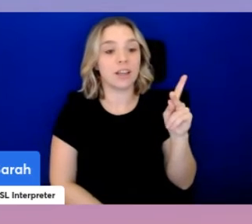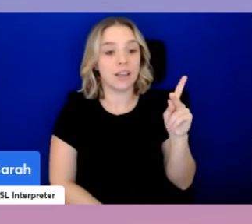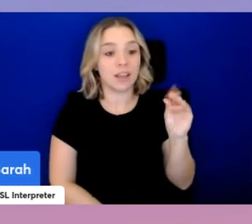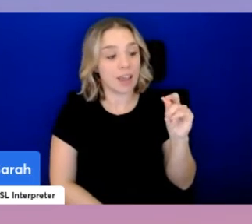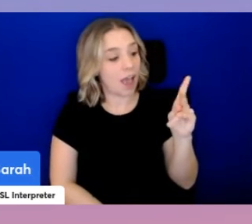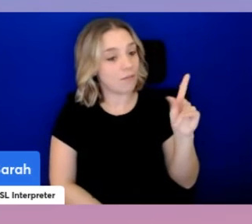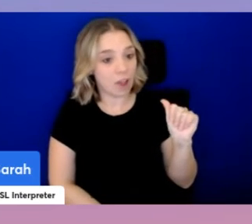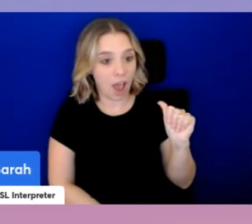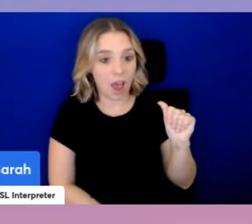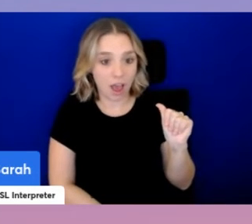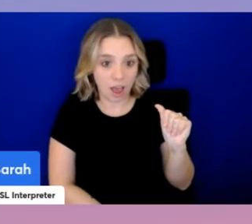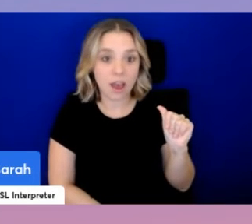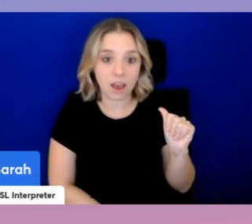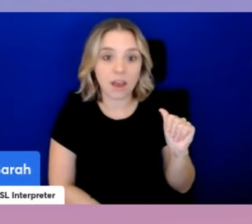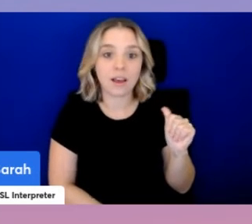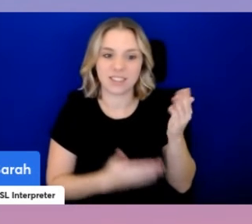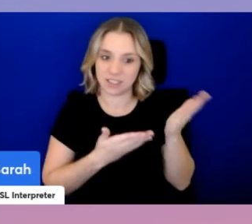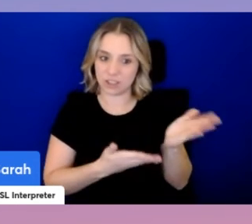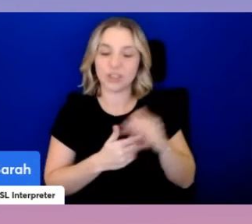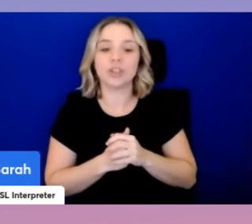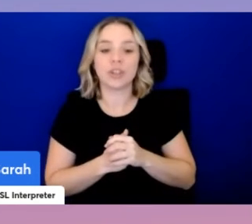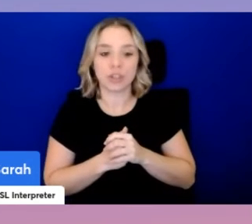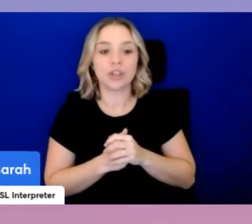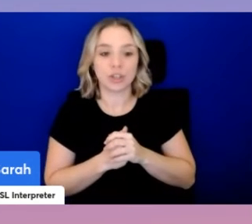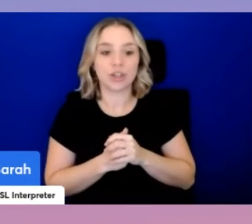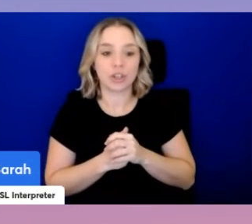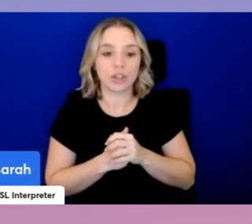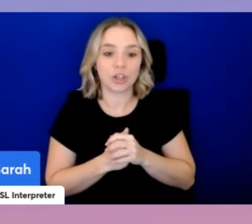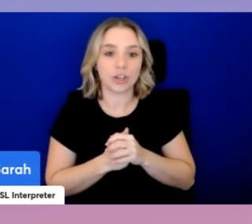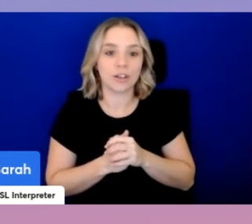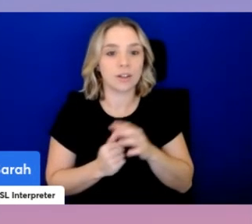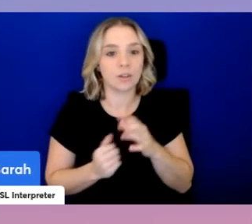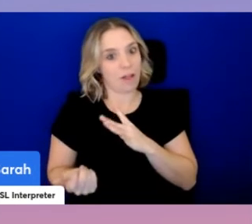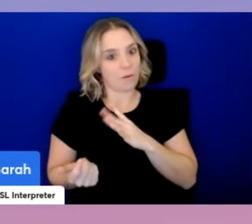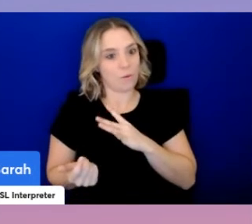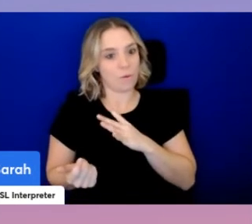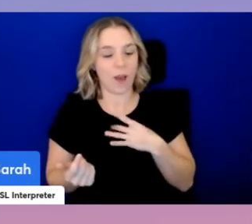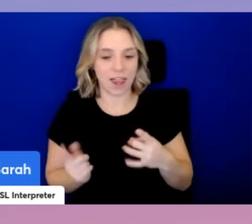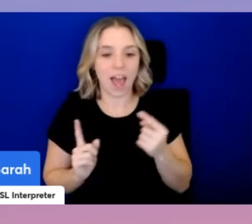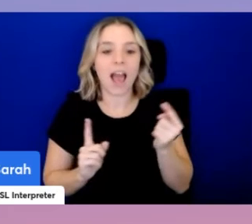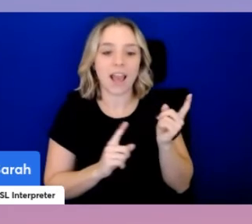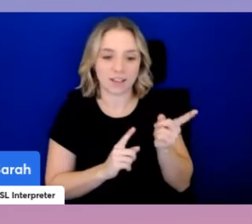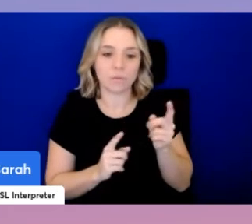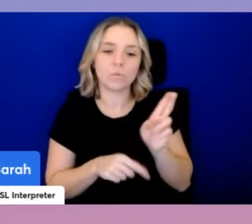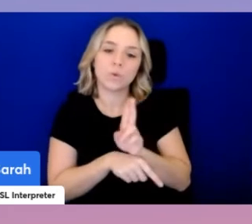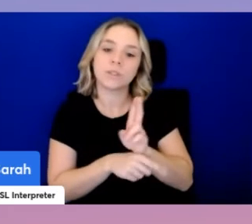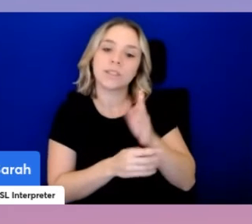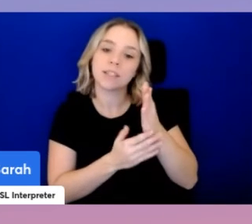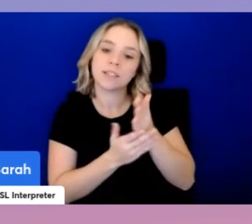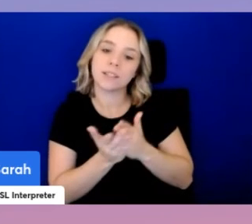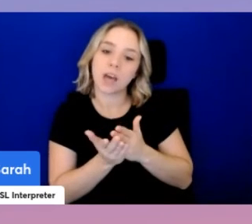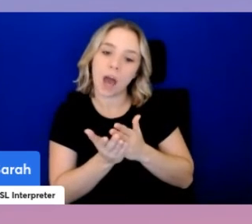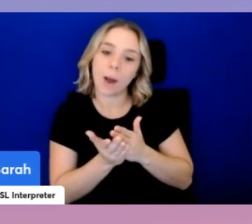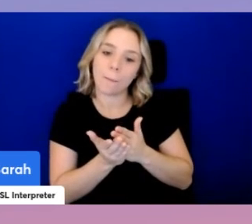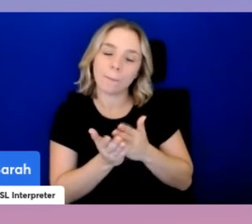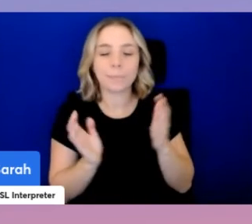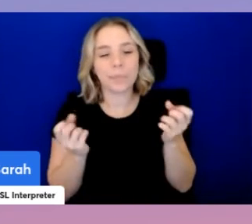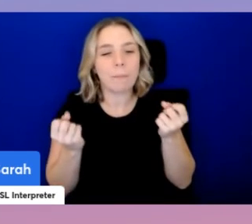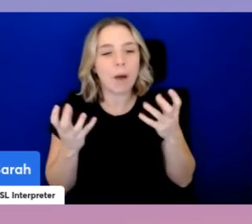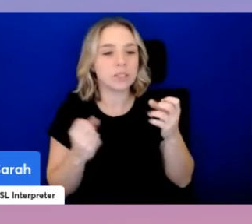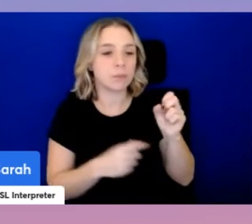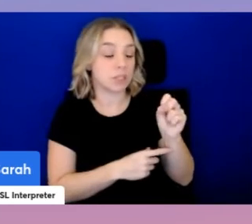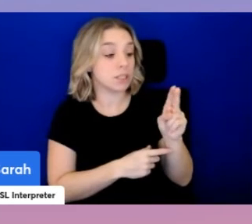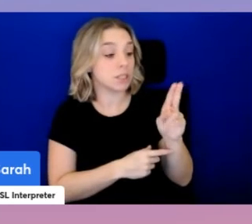here. The VNet we're going to use is here, and what I like here is we are using some multiple subnets for